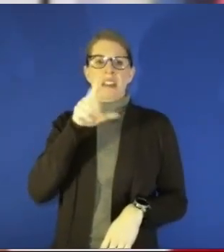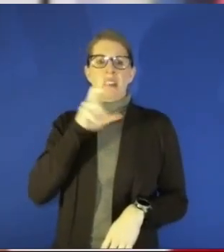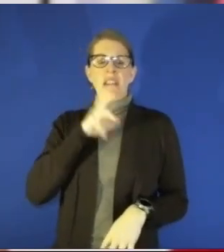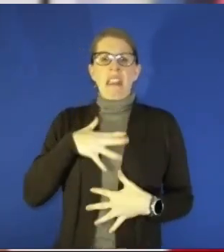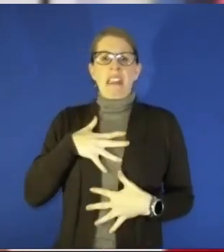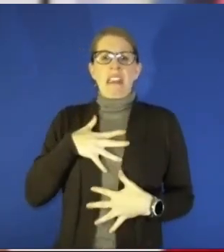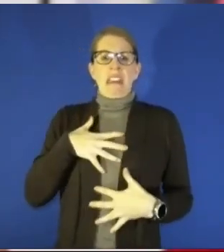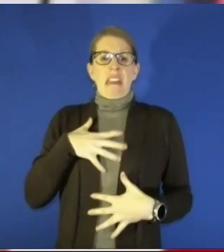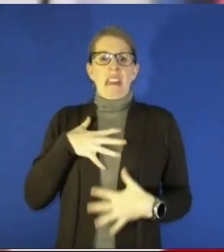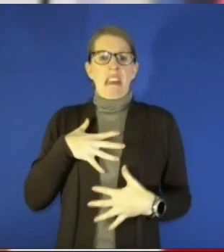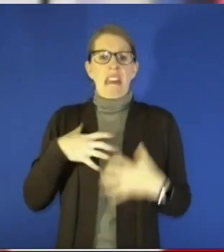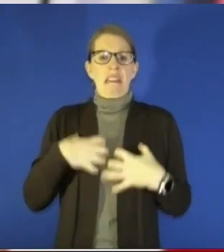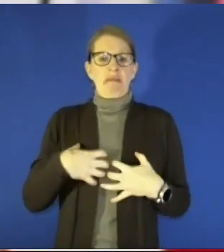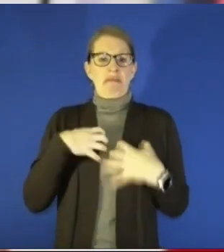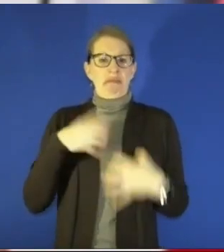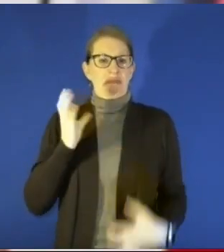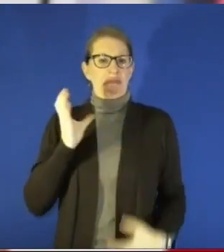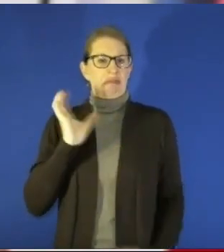of breath,